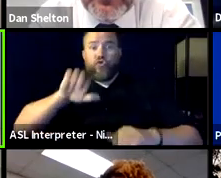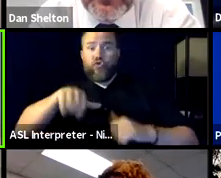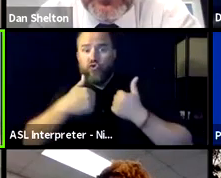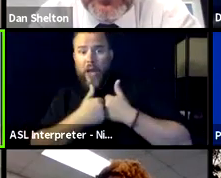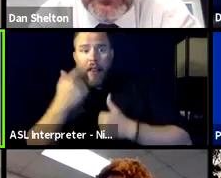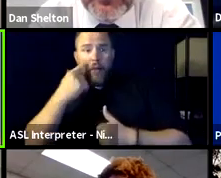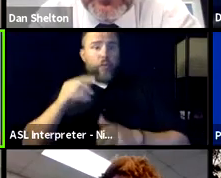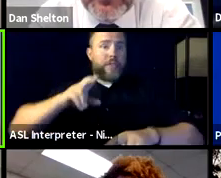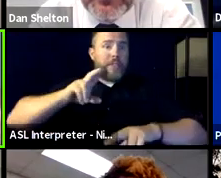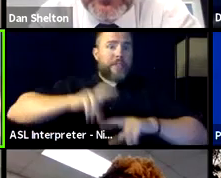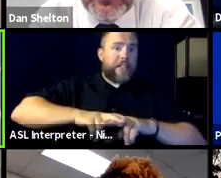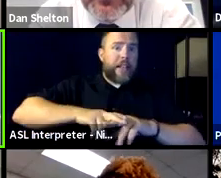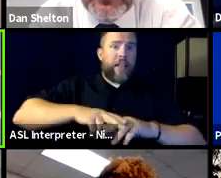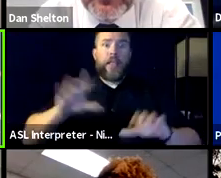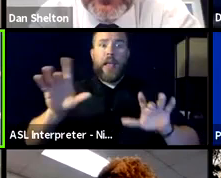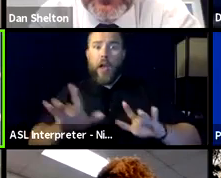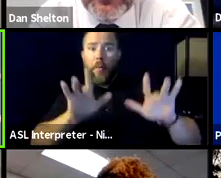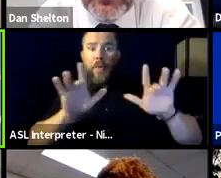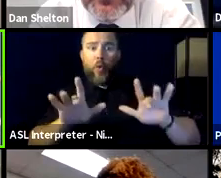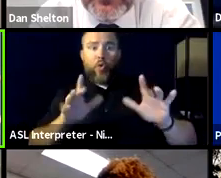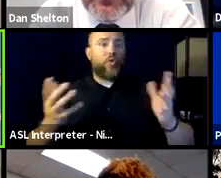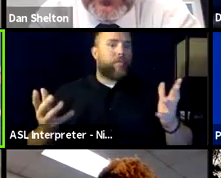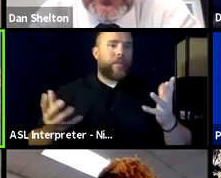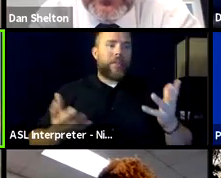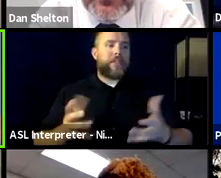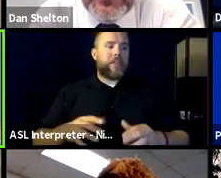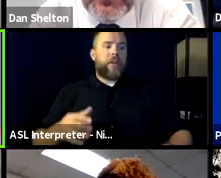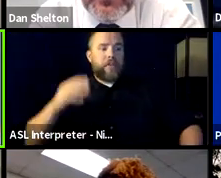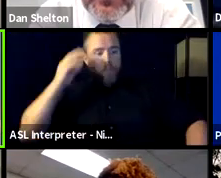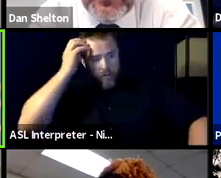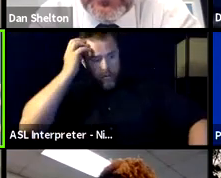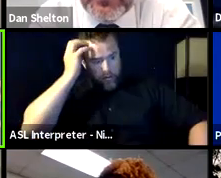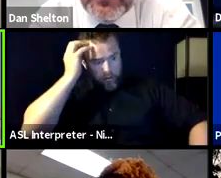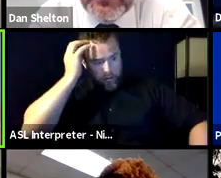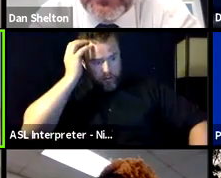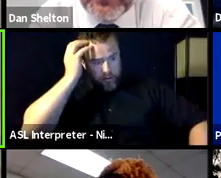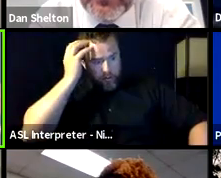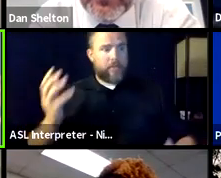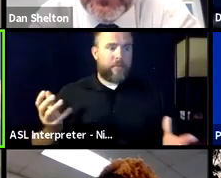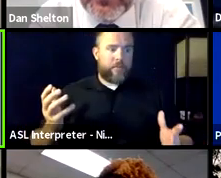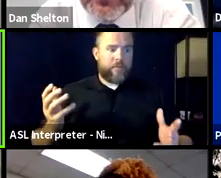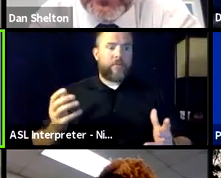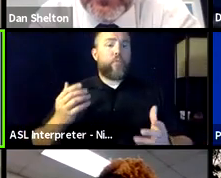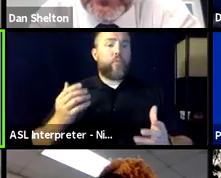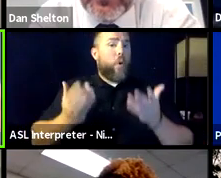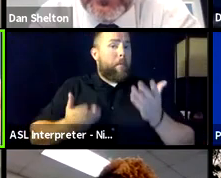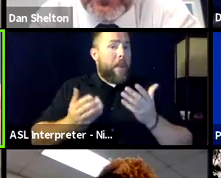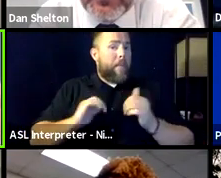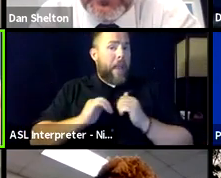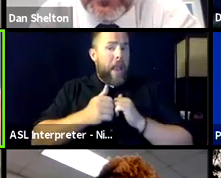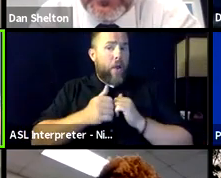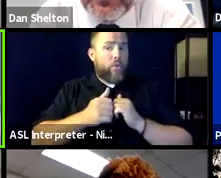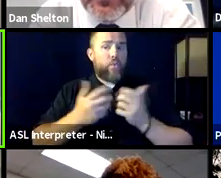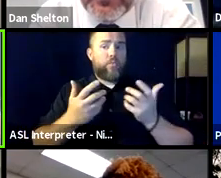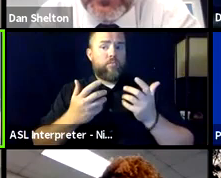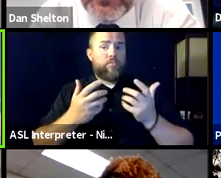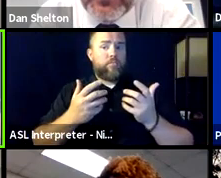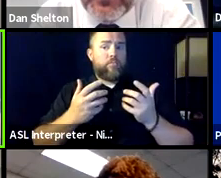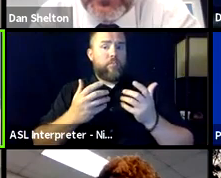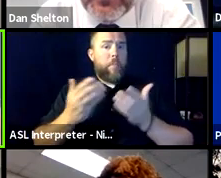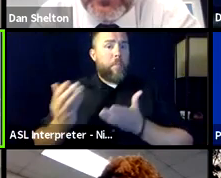us that I'd like for you guys to consider as a way of deploying educational services